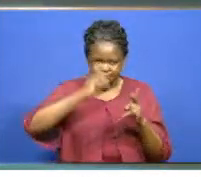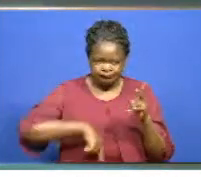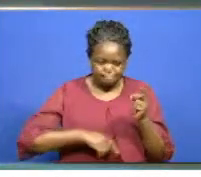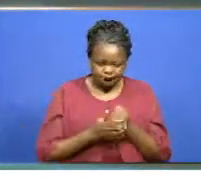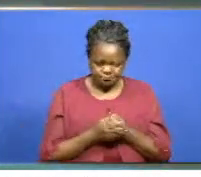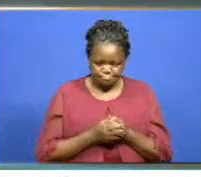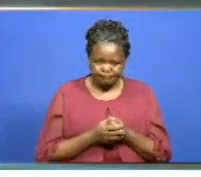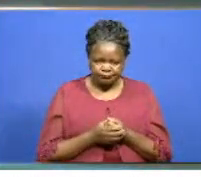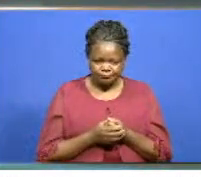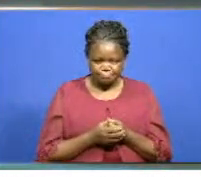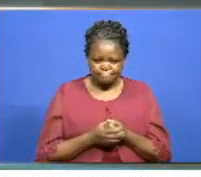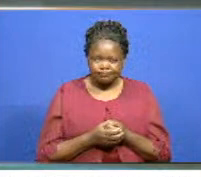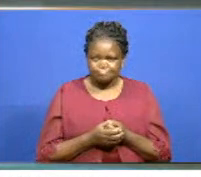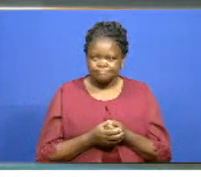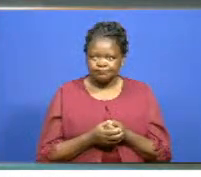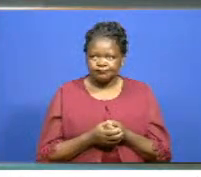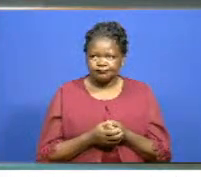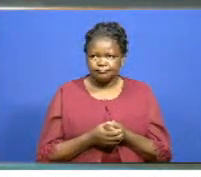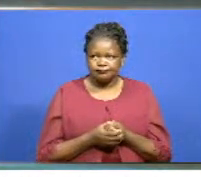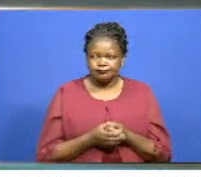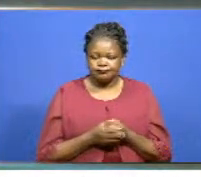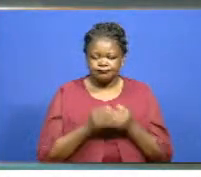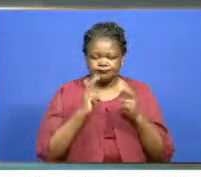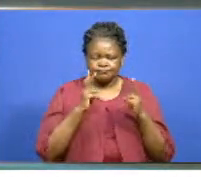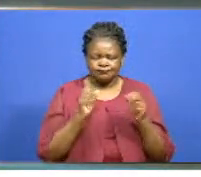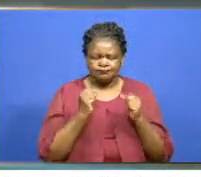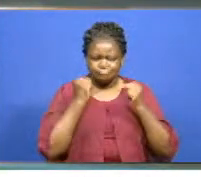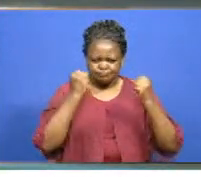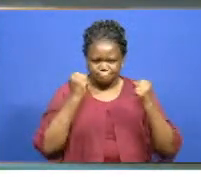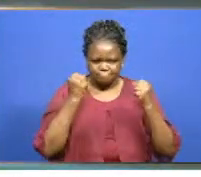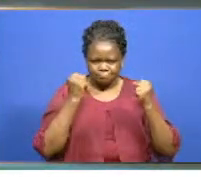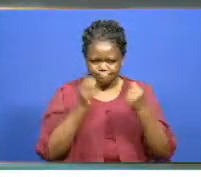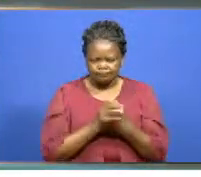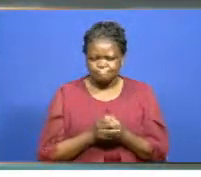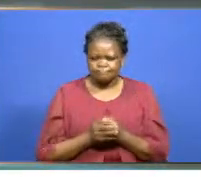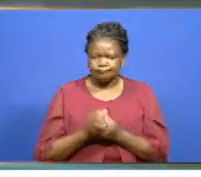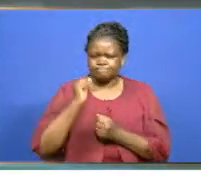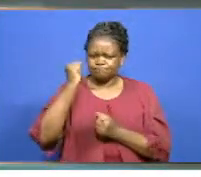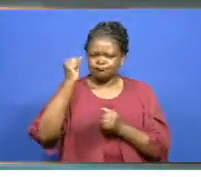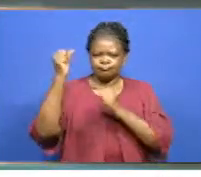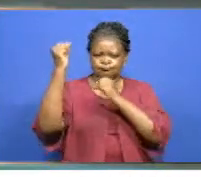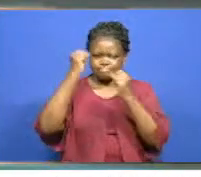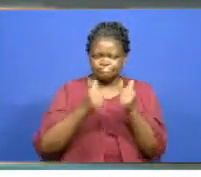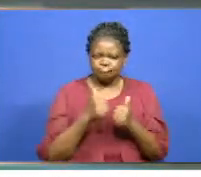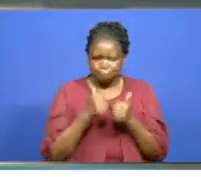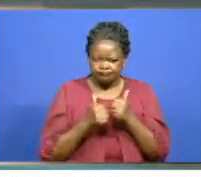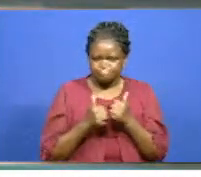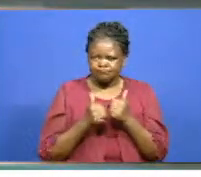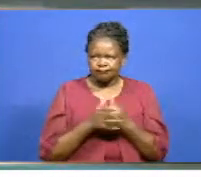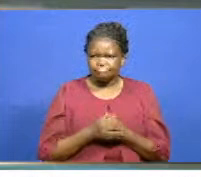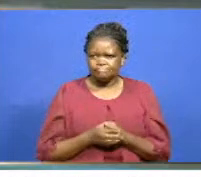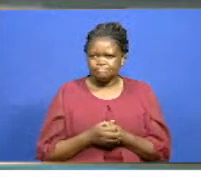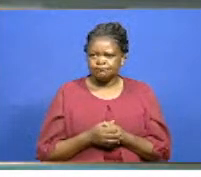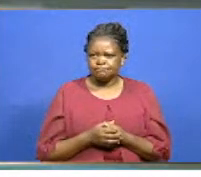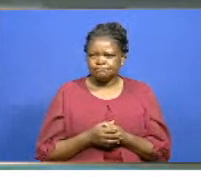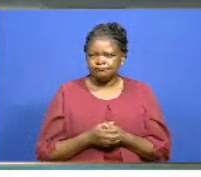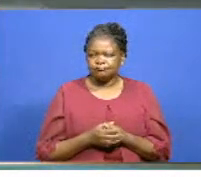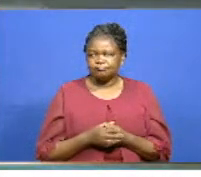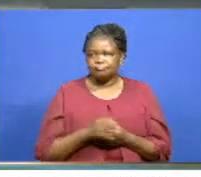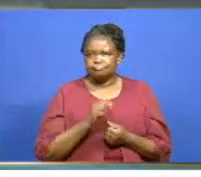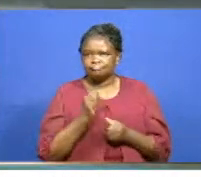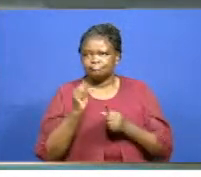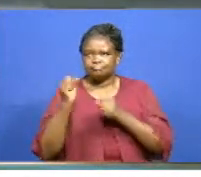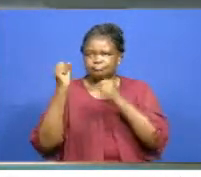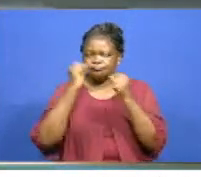of, if you know, one of their very strong political strategy has been the oiling strategy, which somehow